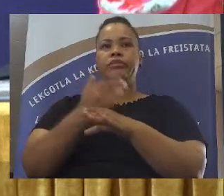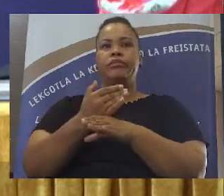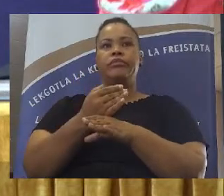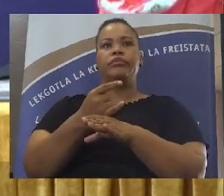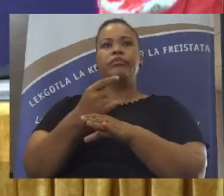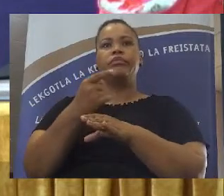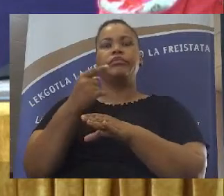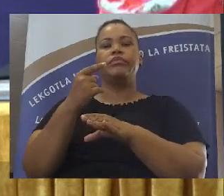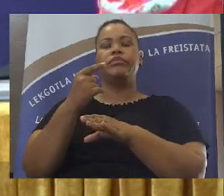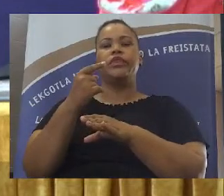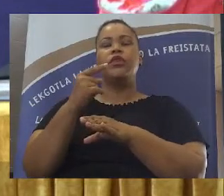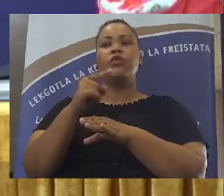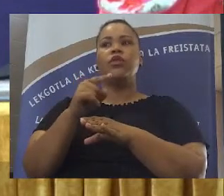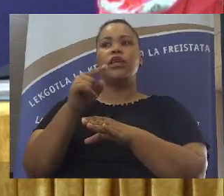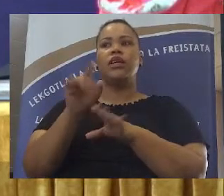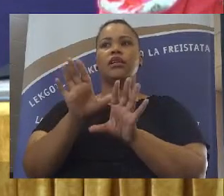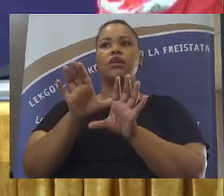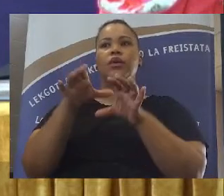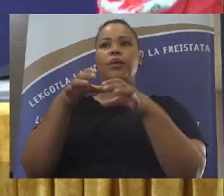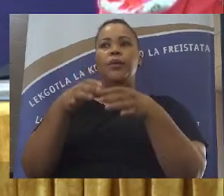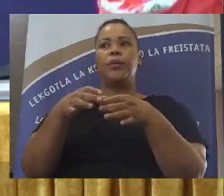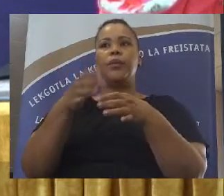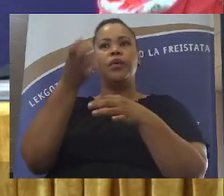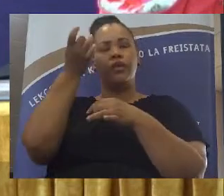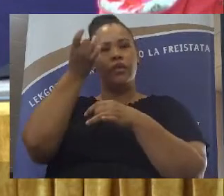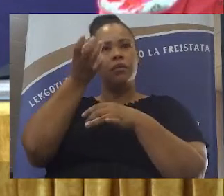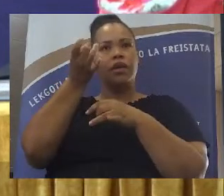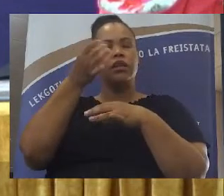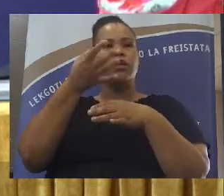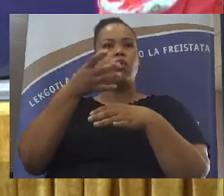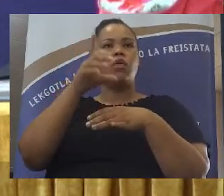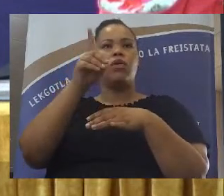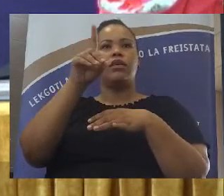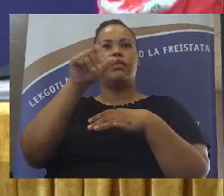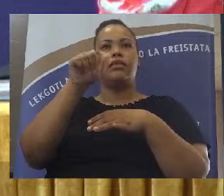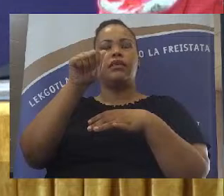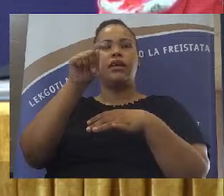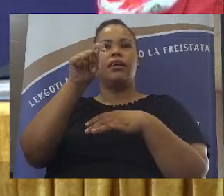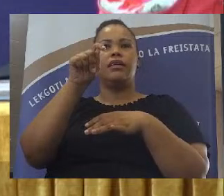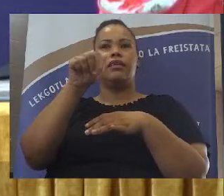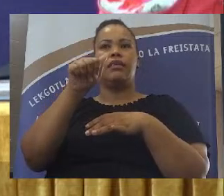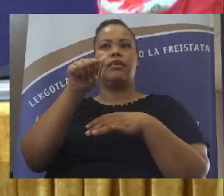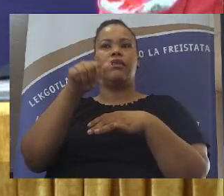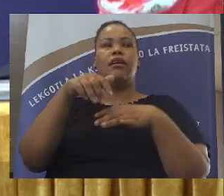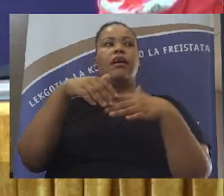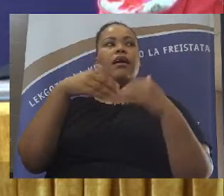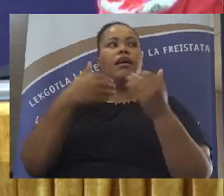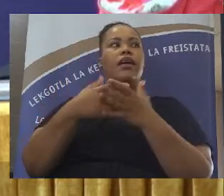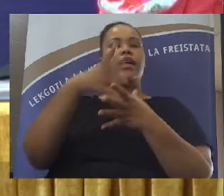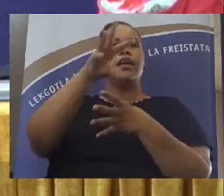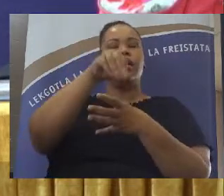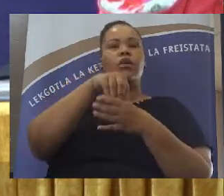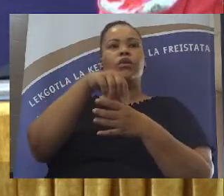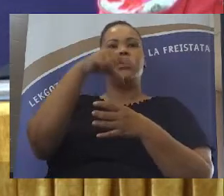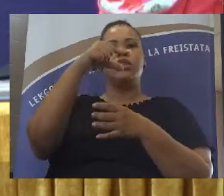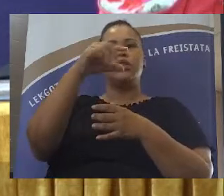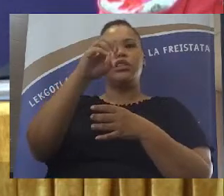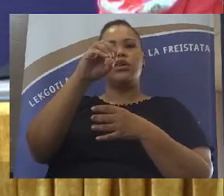petroleum agency. The information or data may include geological,